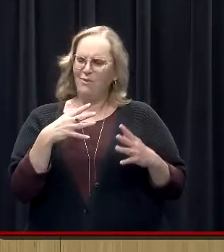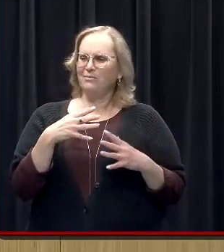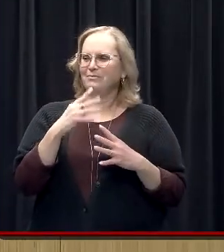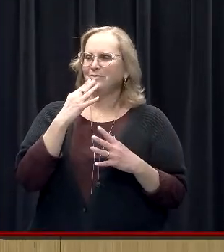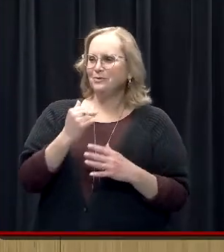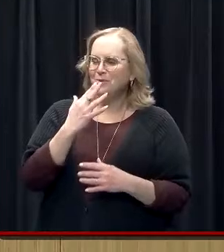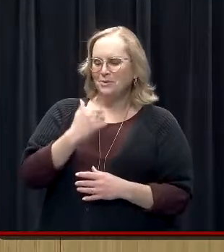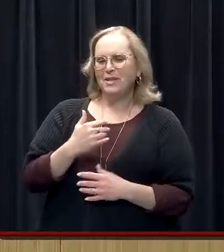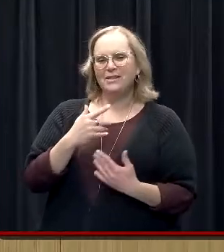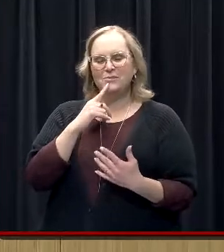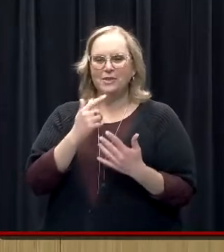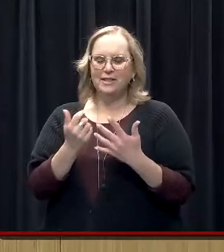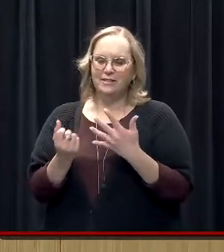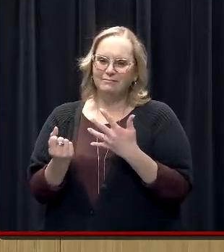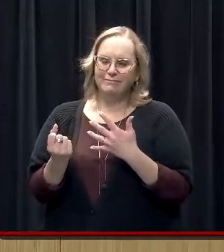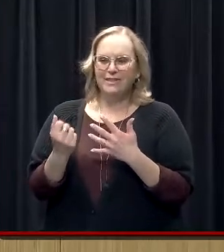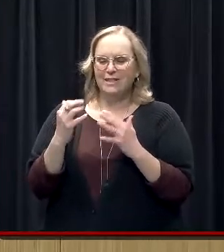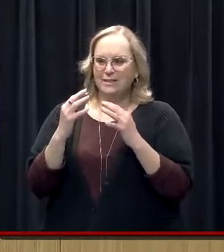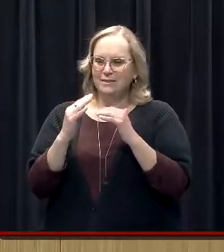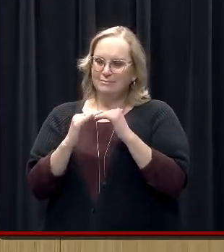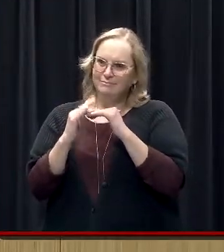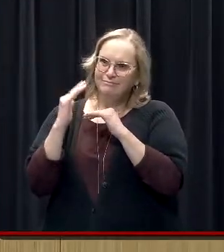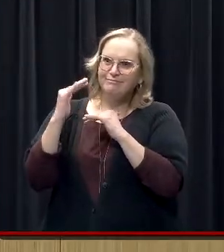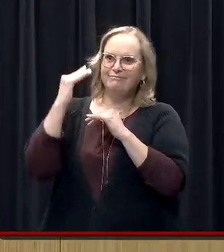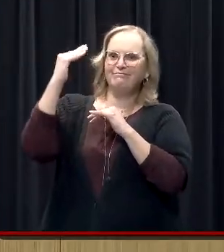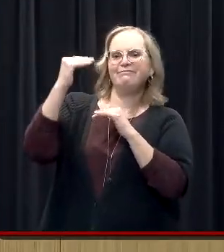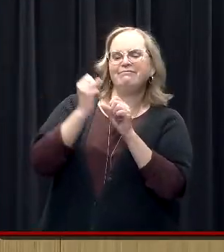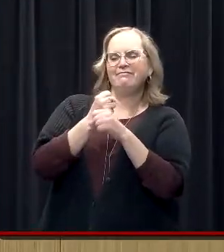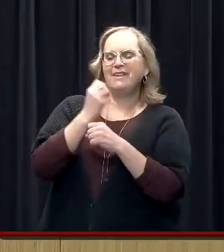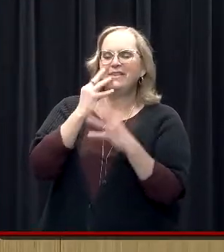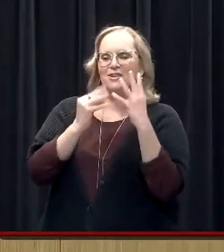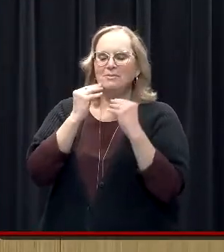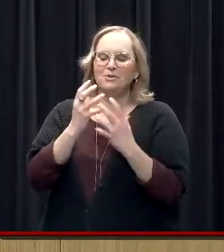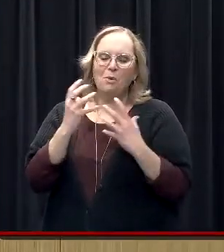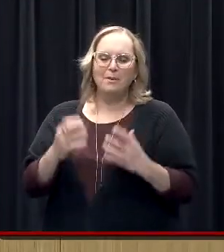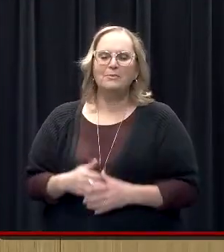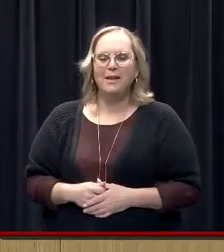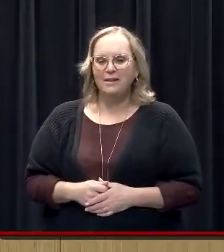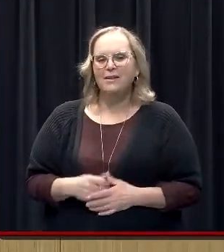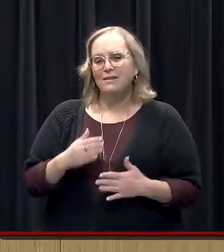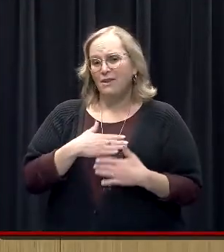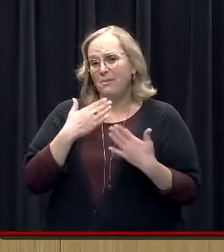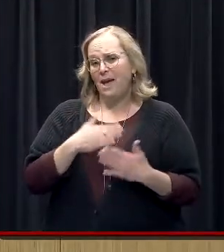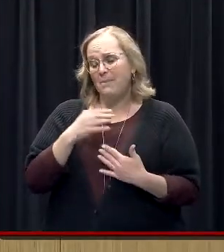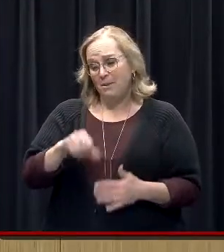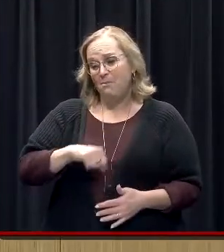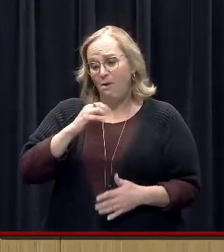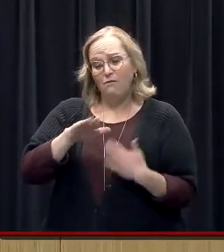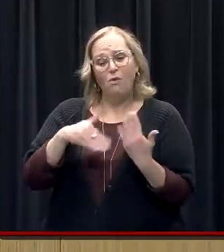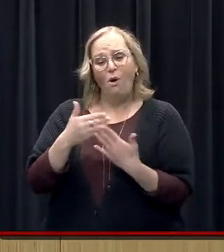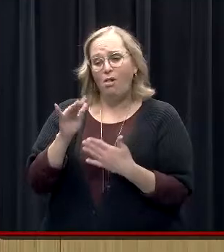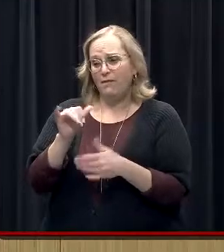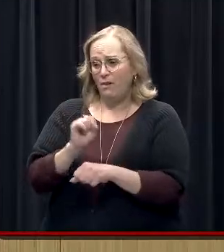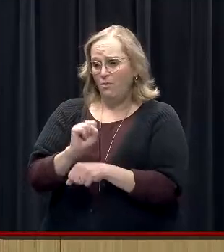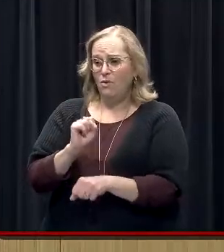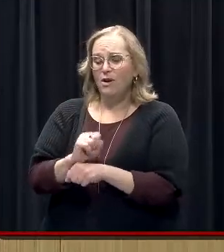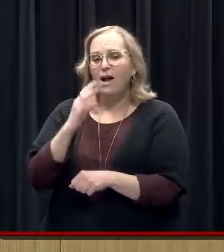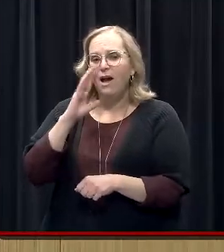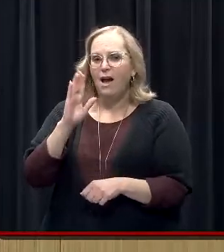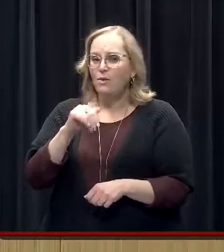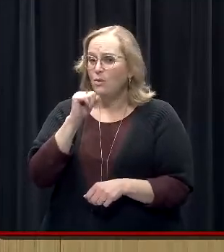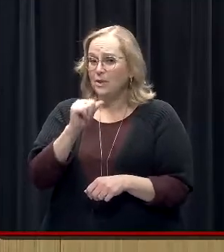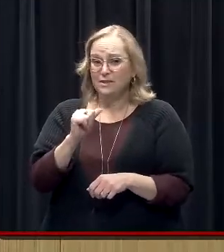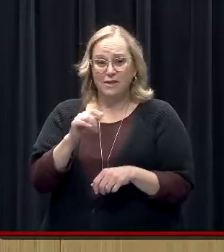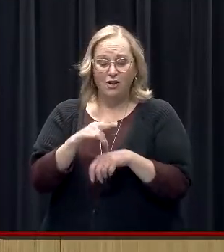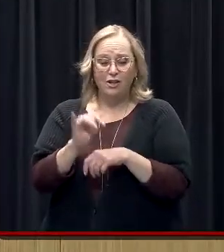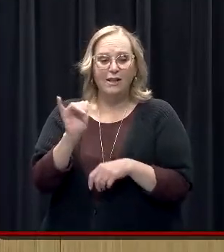exponentially made their experience at school much better. So very happy, very proud for all that work that went into that. I know that was not easy. I echo what Will said earlier. I'm glad